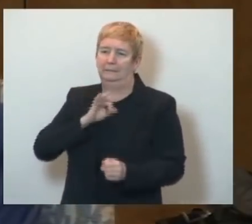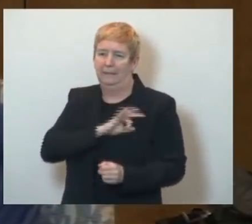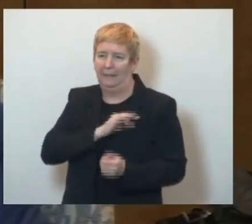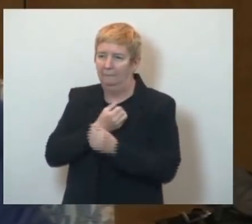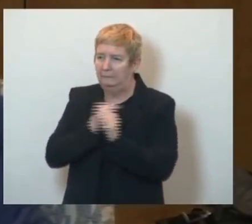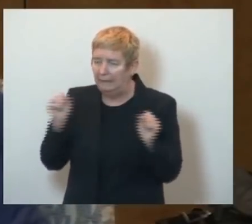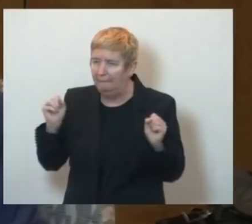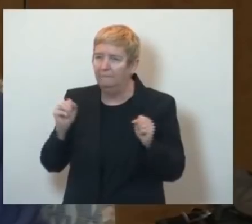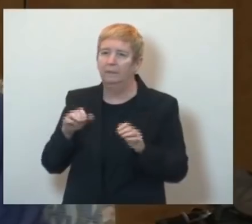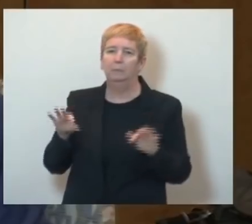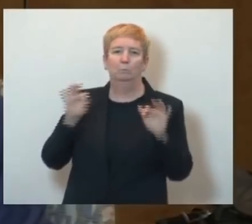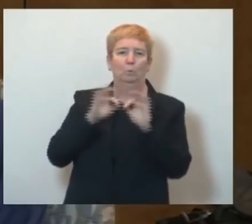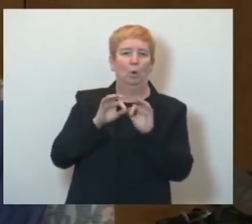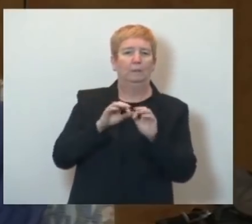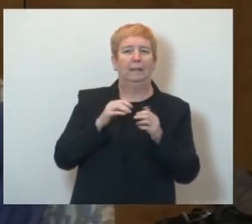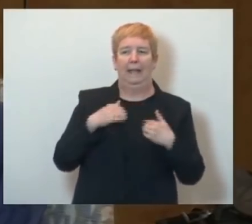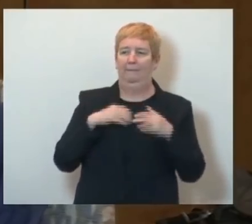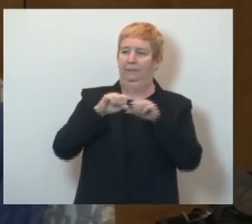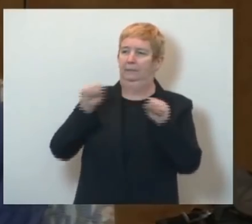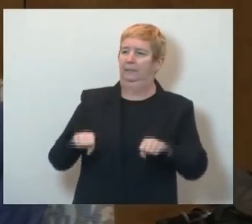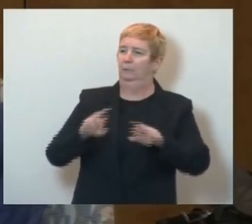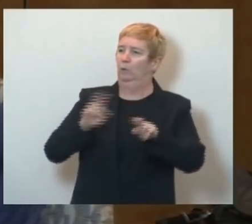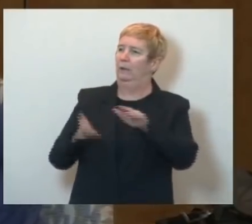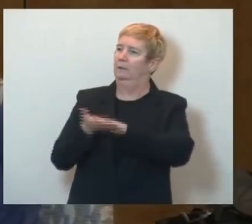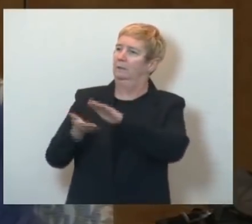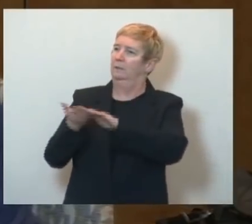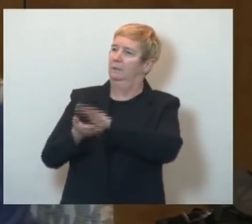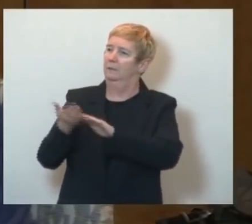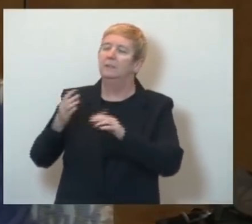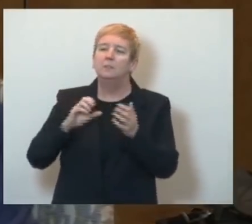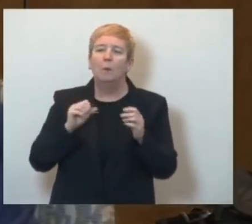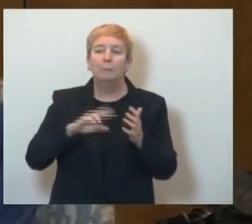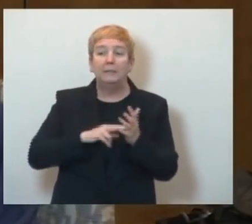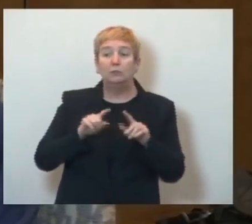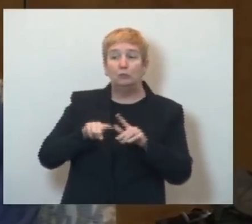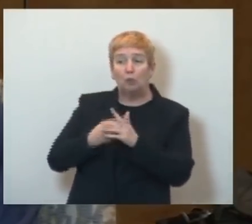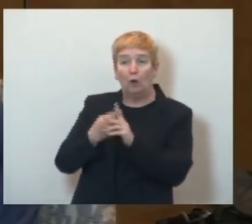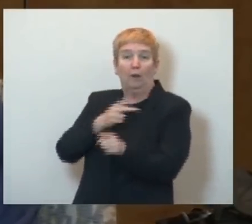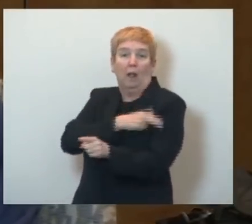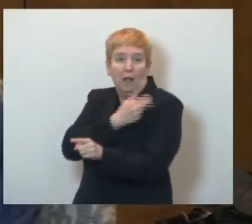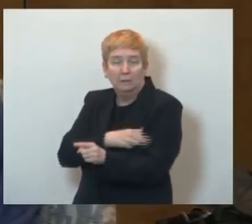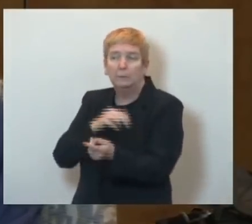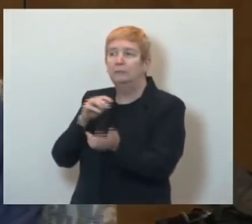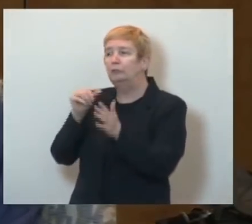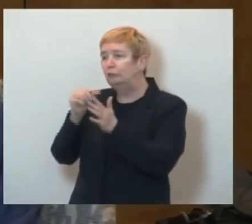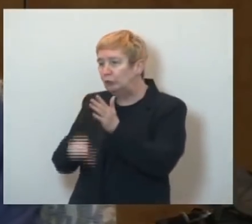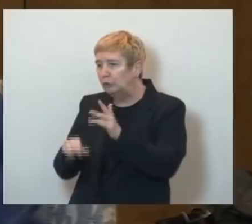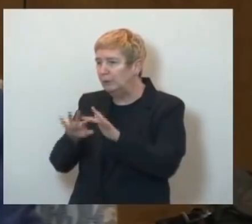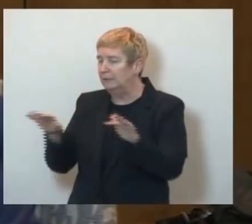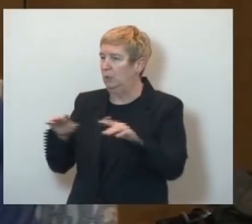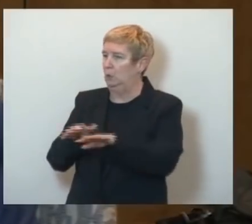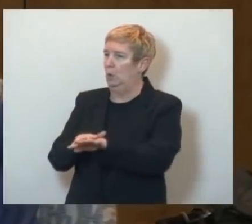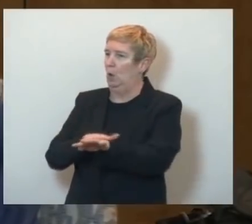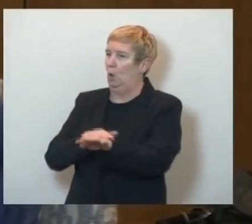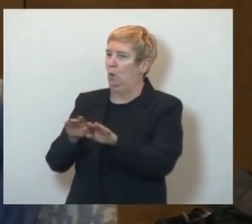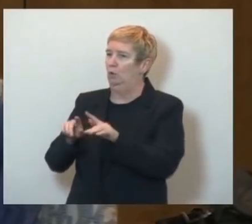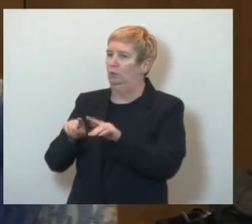and working well. And the second thing is that it really does require, in order to restart